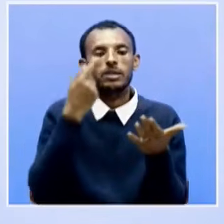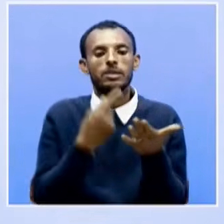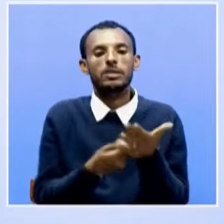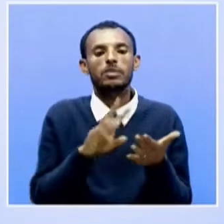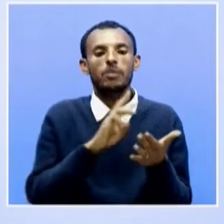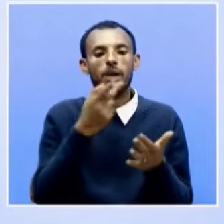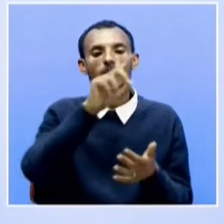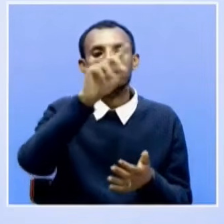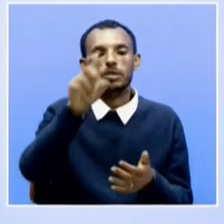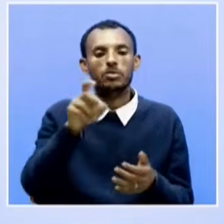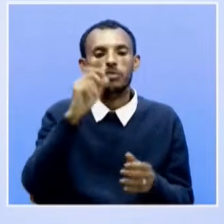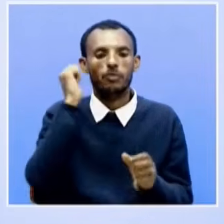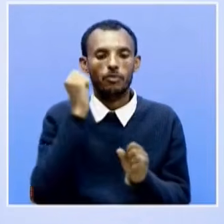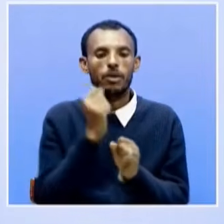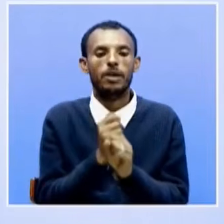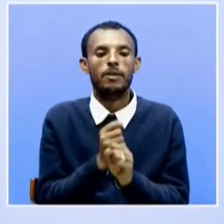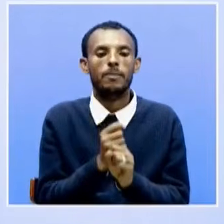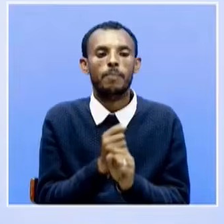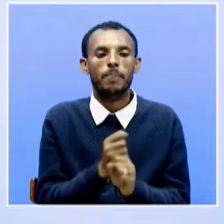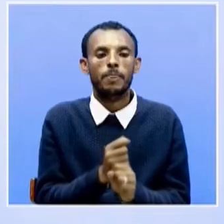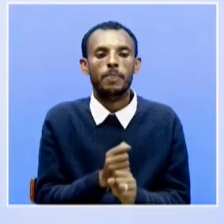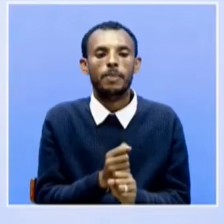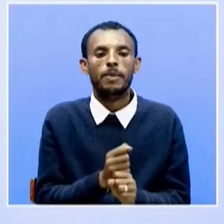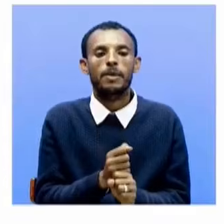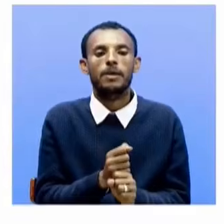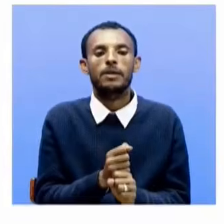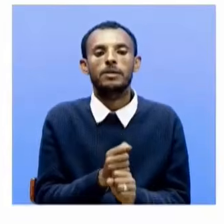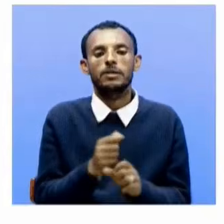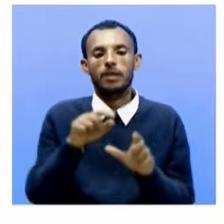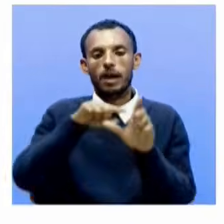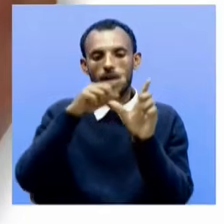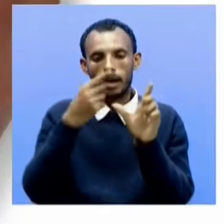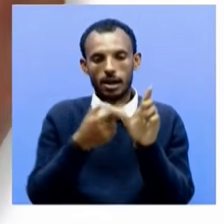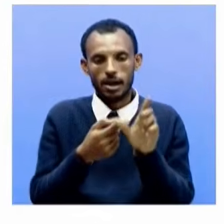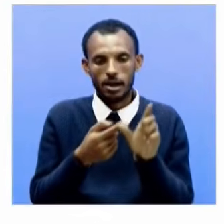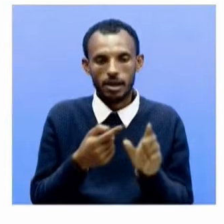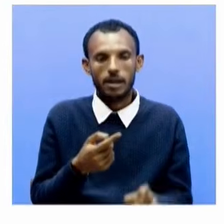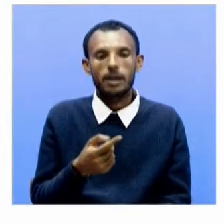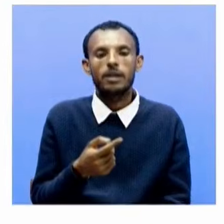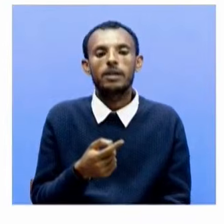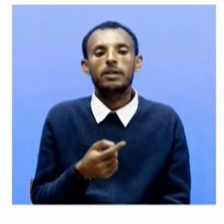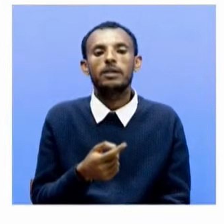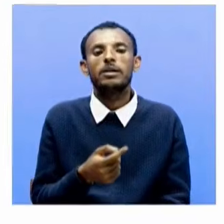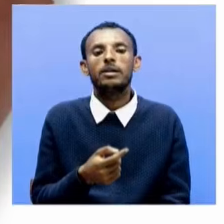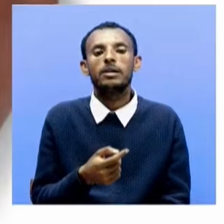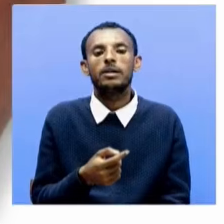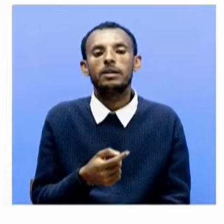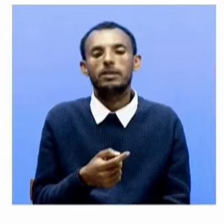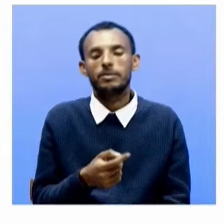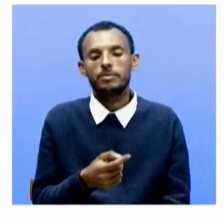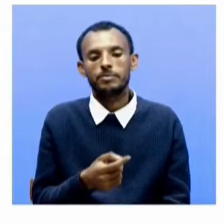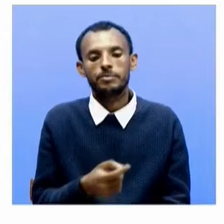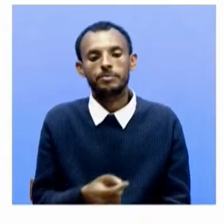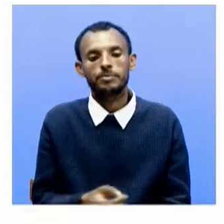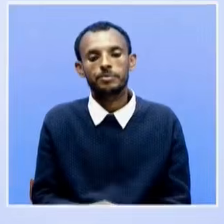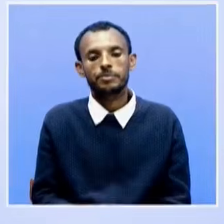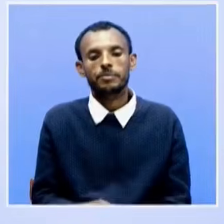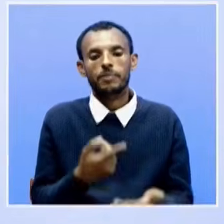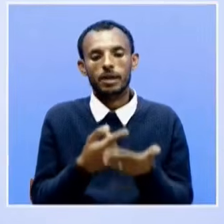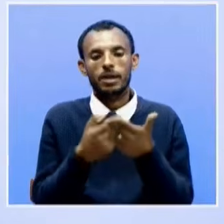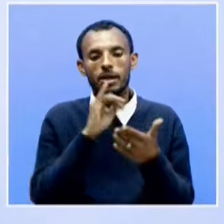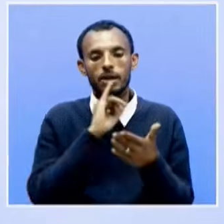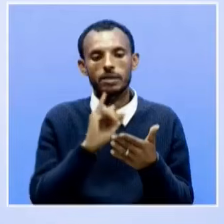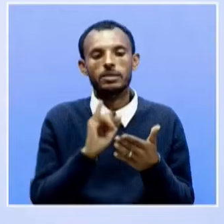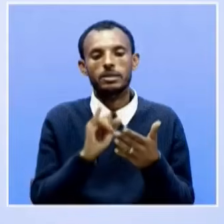asked to find this angle, this angle, right? So here is